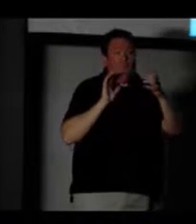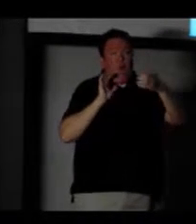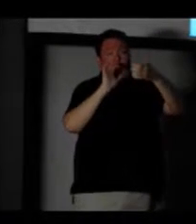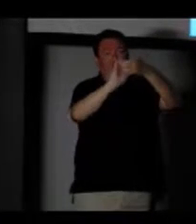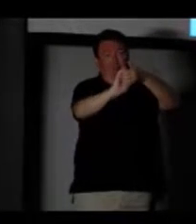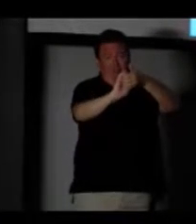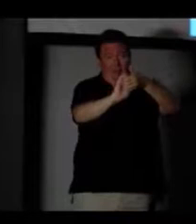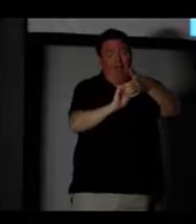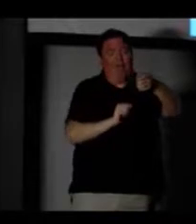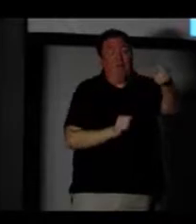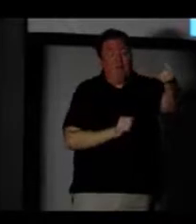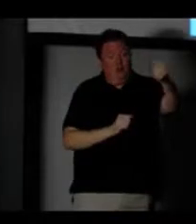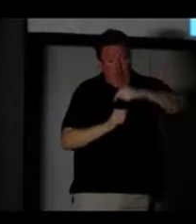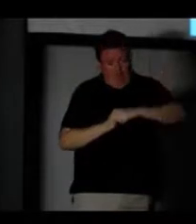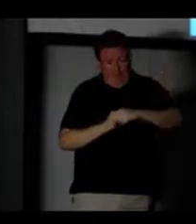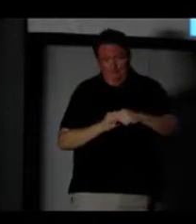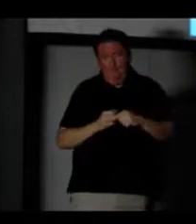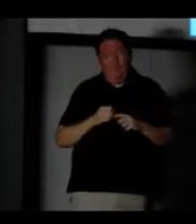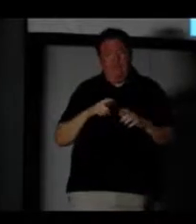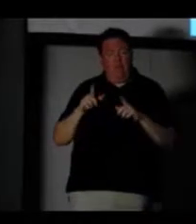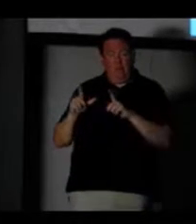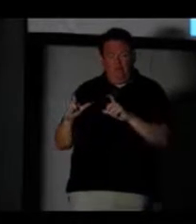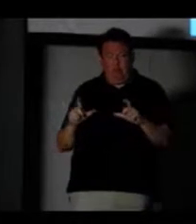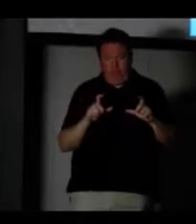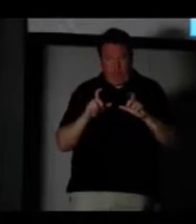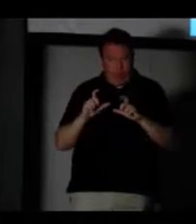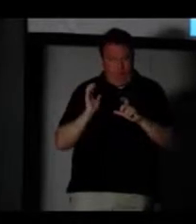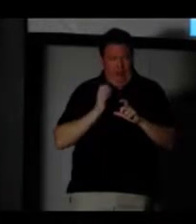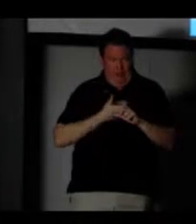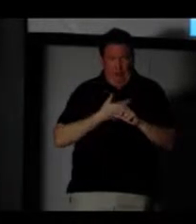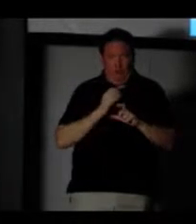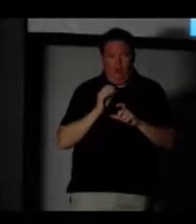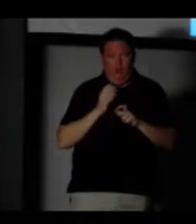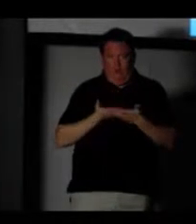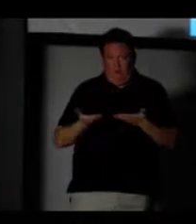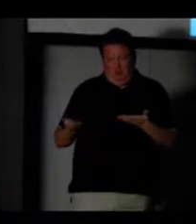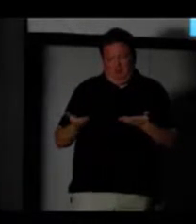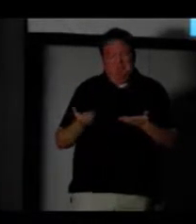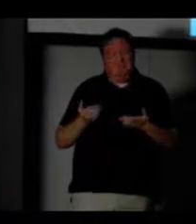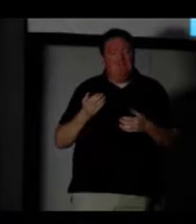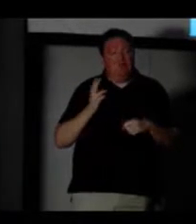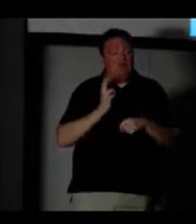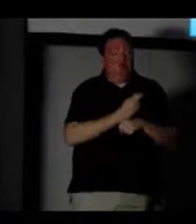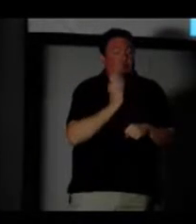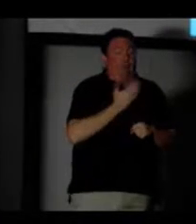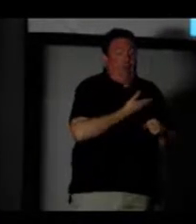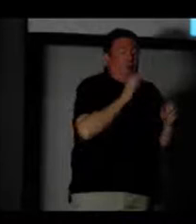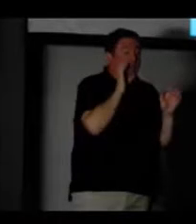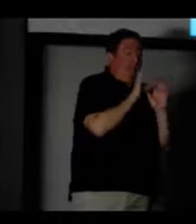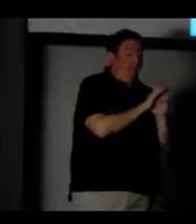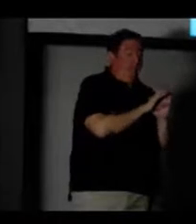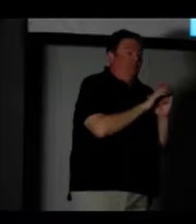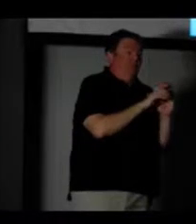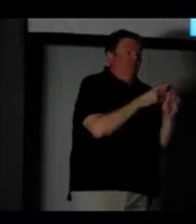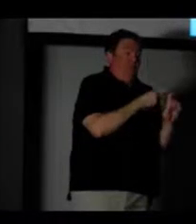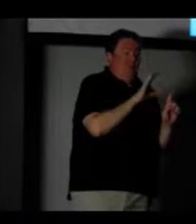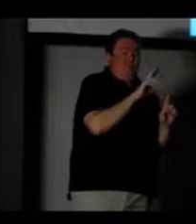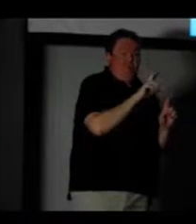Google came in, photographed some of our objects, used the 3D models that we have, and created some Google